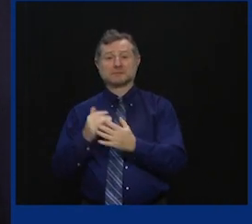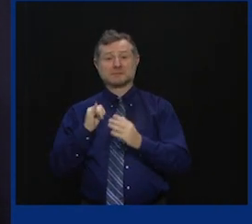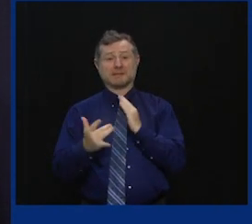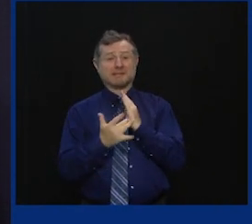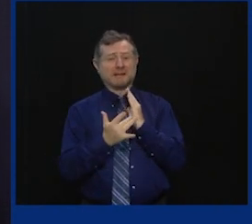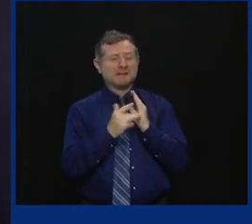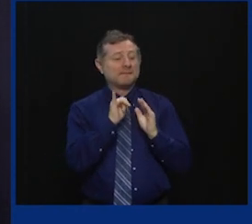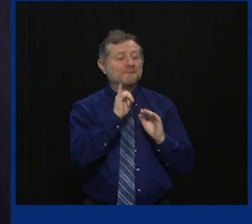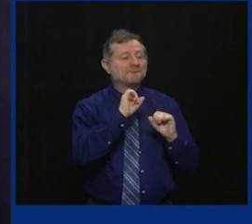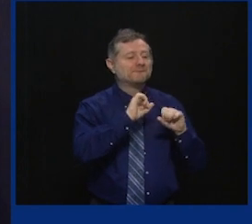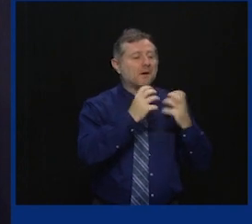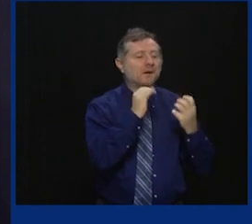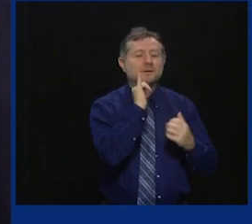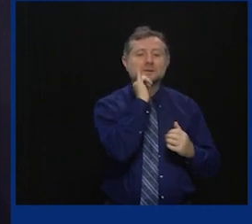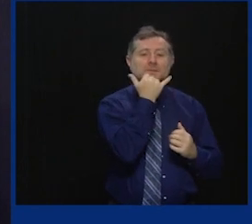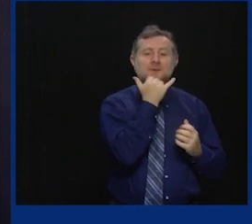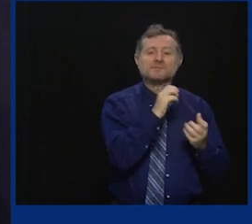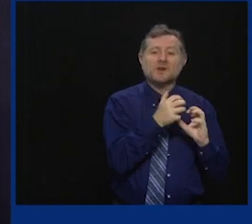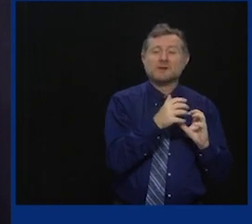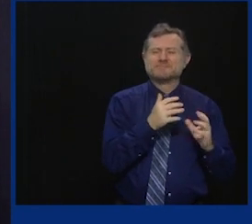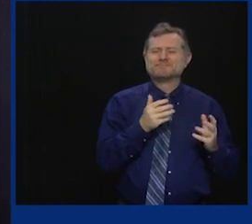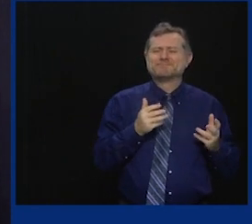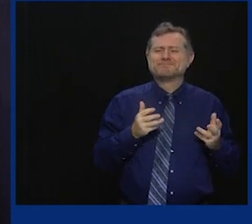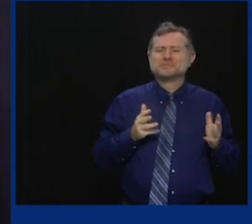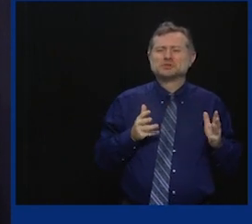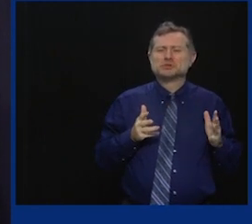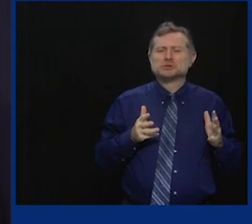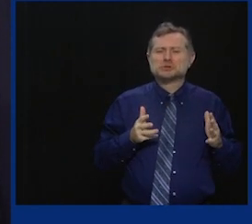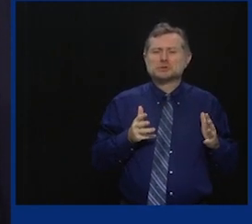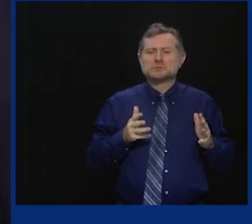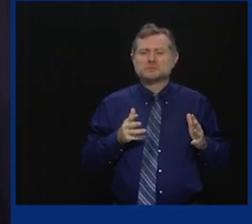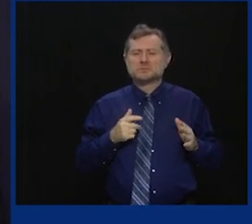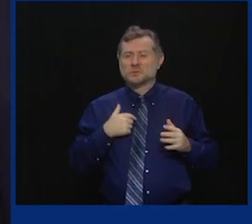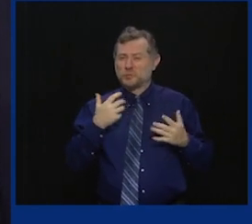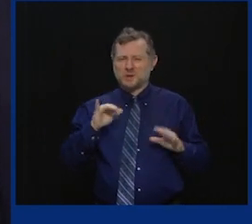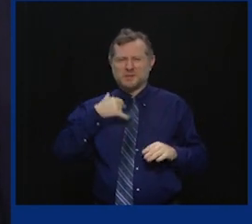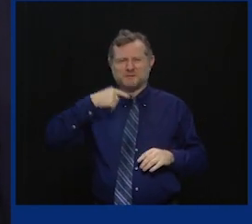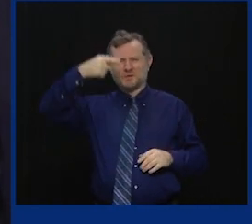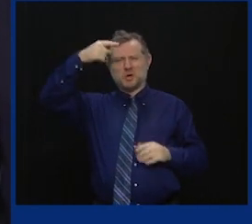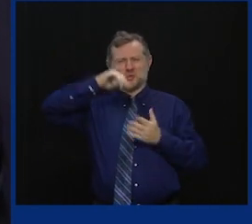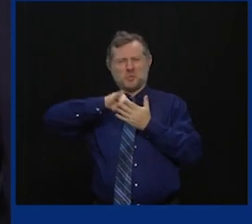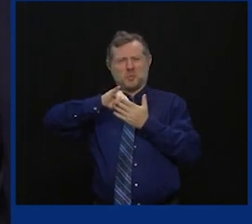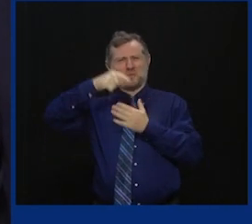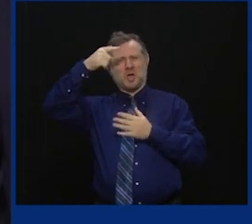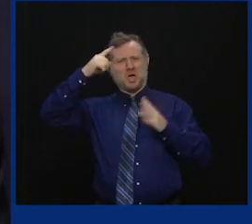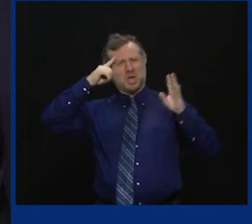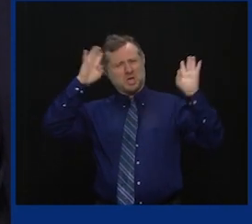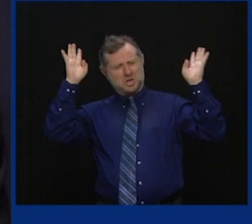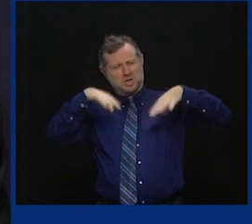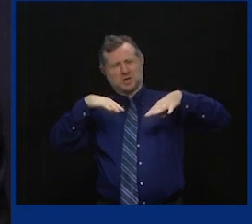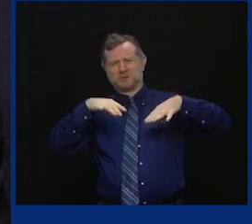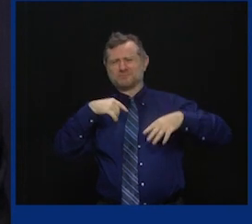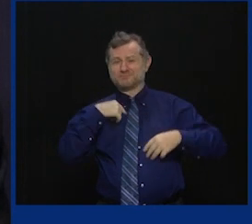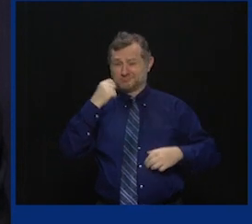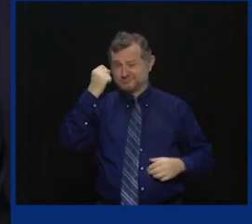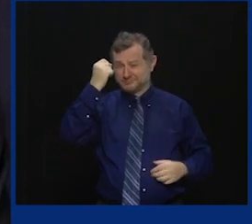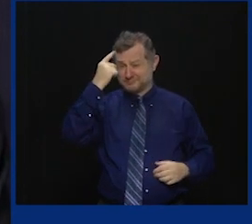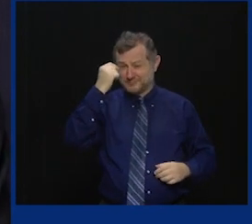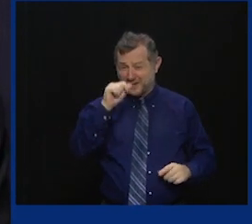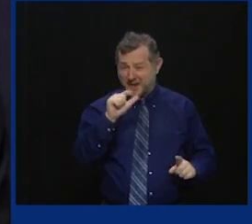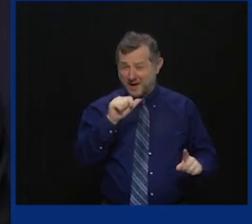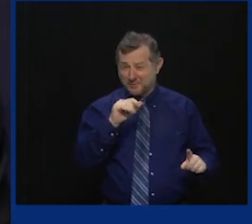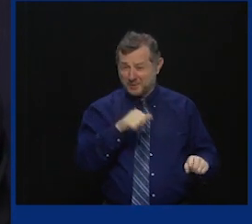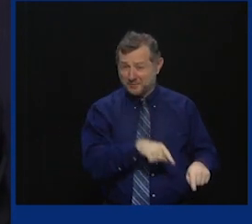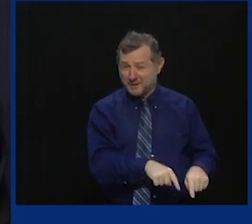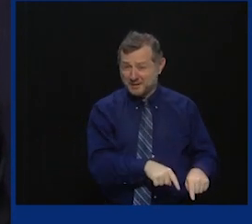should ever want to be first in. And what's even worse is anytime Alabama has a better criminal justice view, you know we